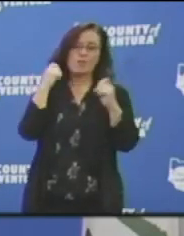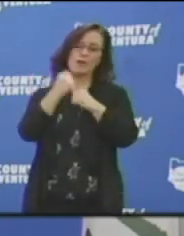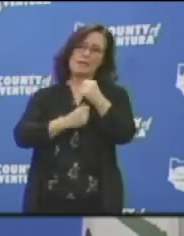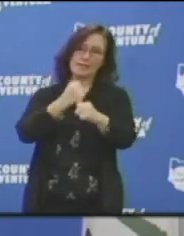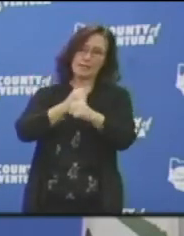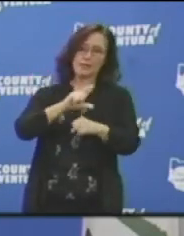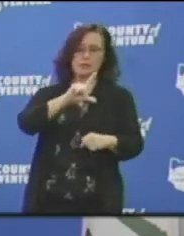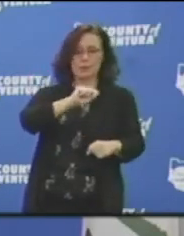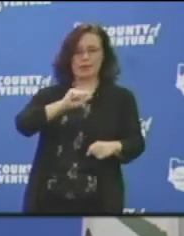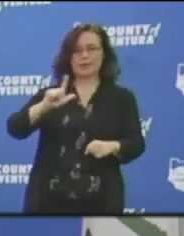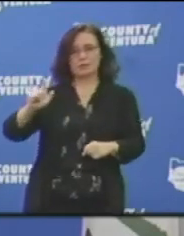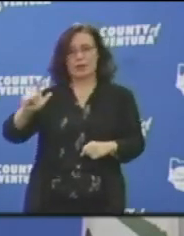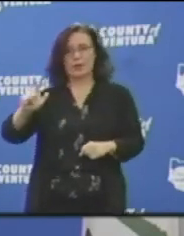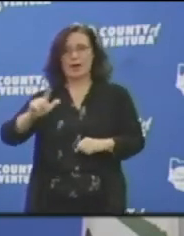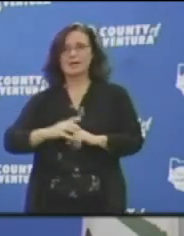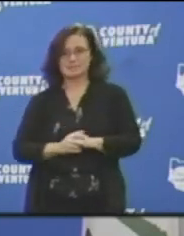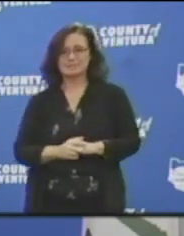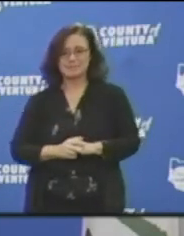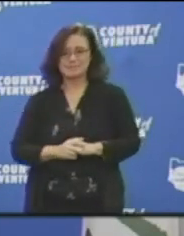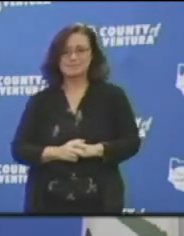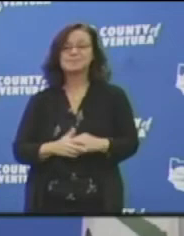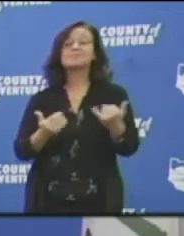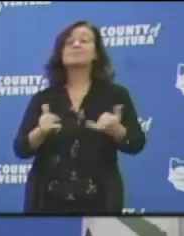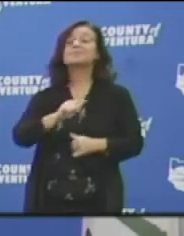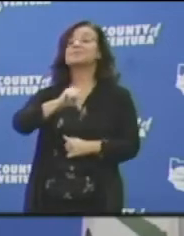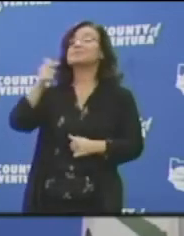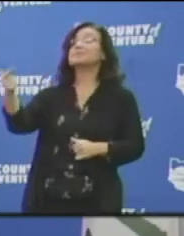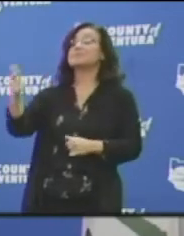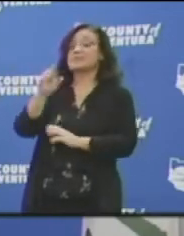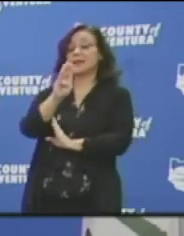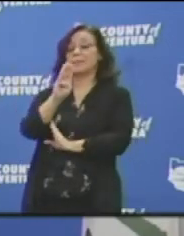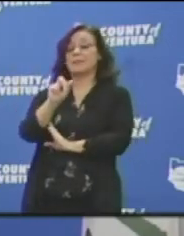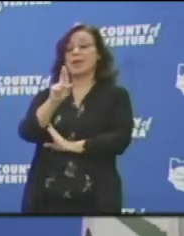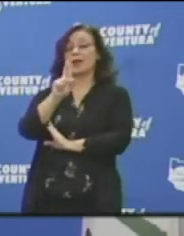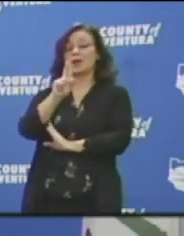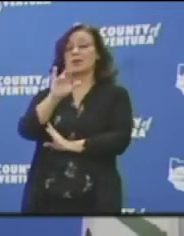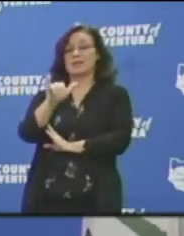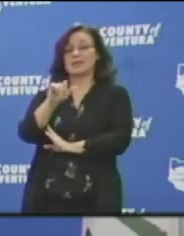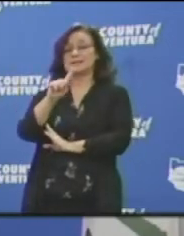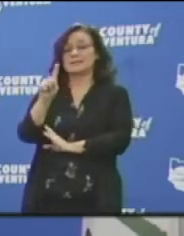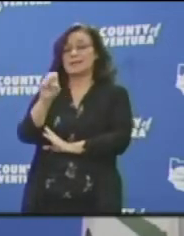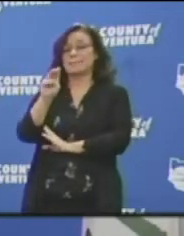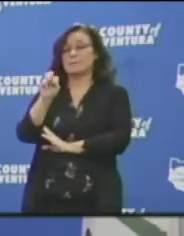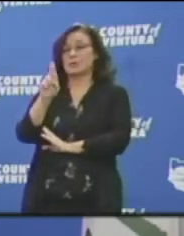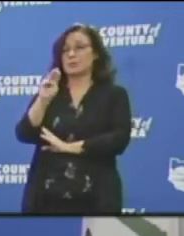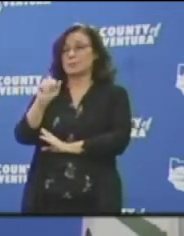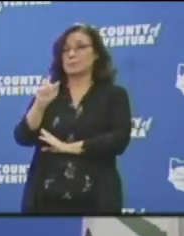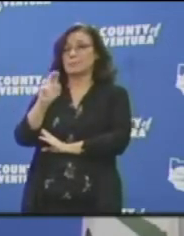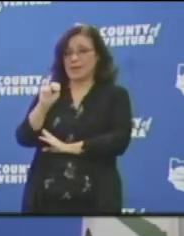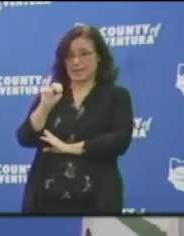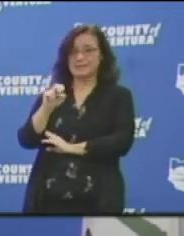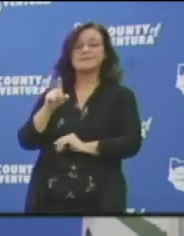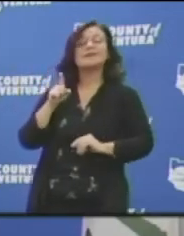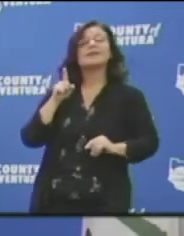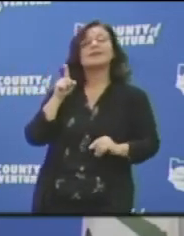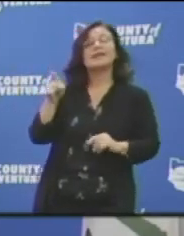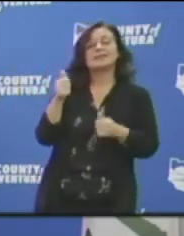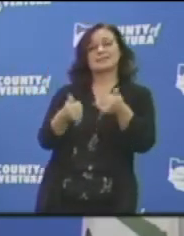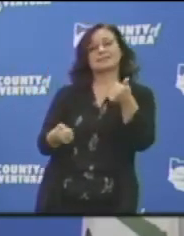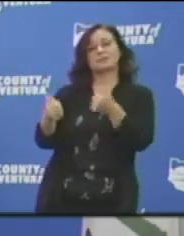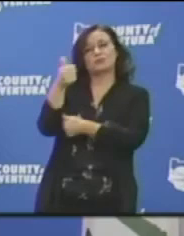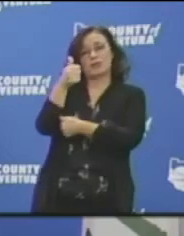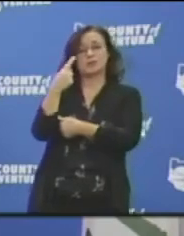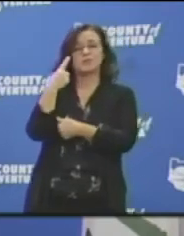to introduce Barry Zimmerman. He's the Deputy Director of the Healthcare Agency next. Thank you for your